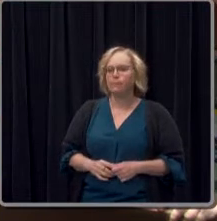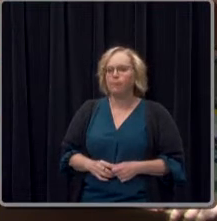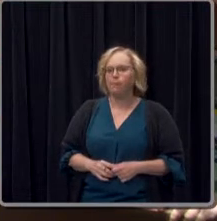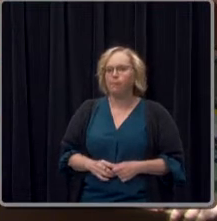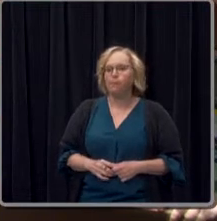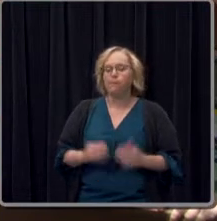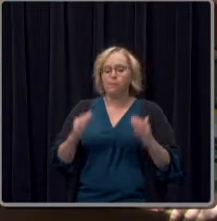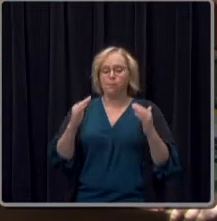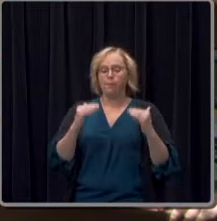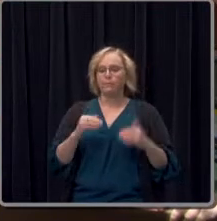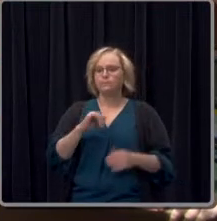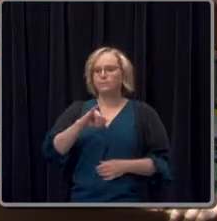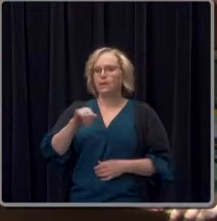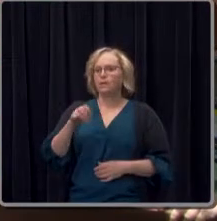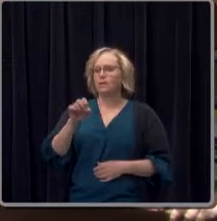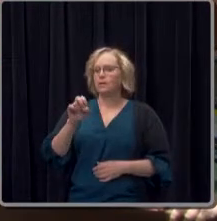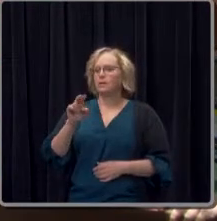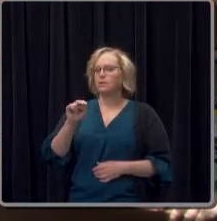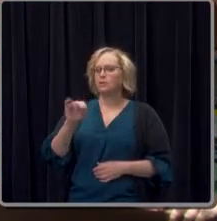Next, we have Jenny Gilmore.